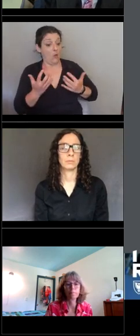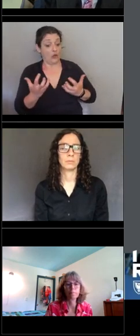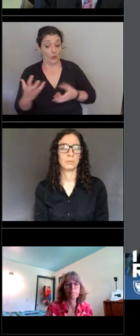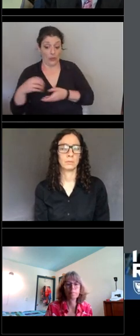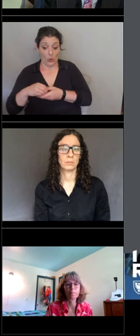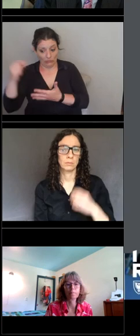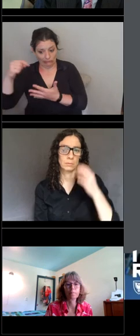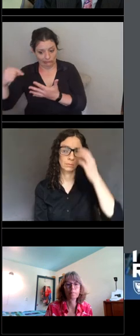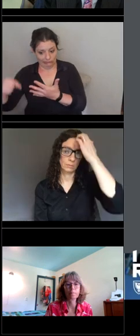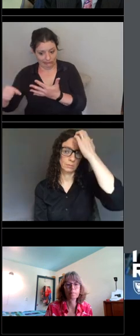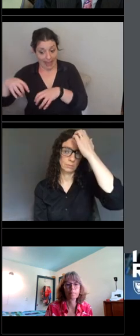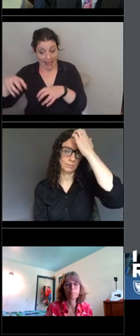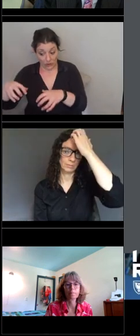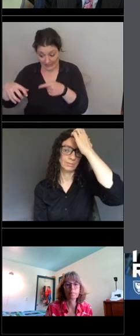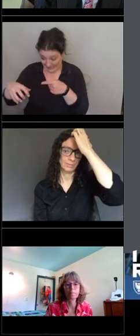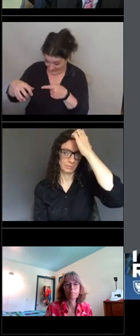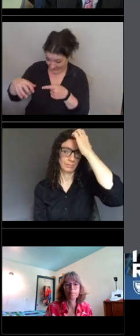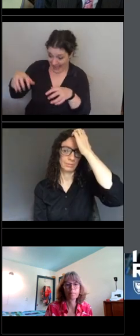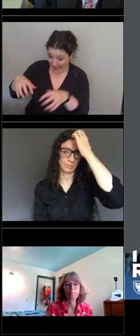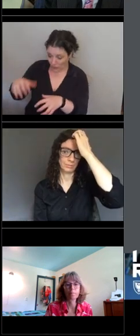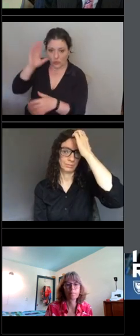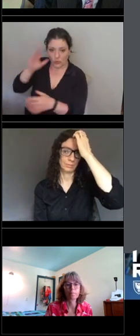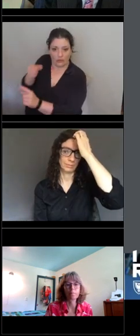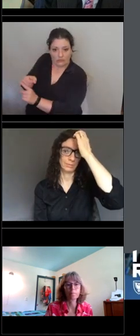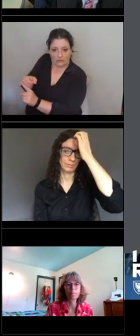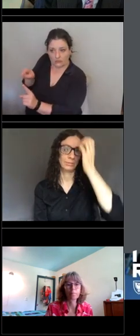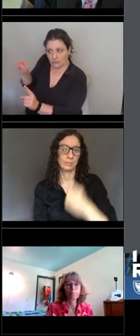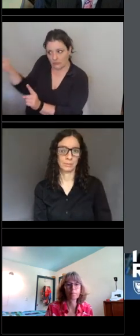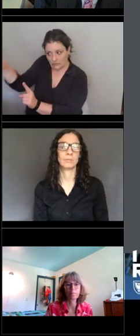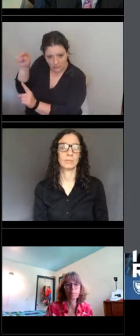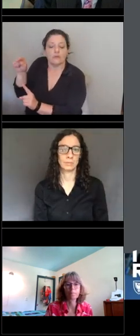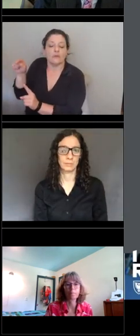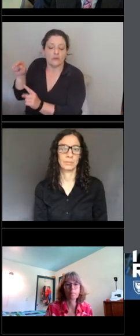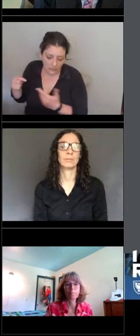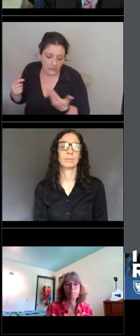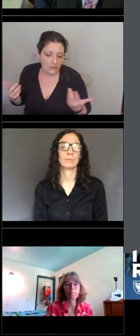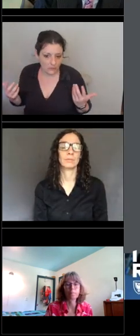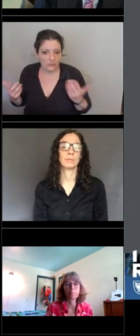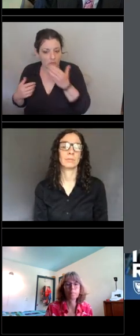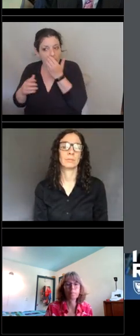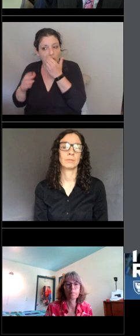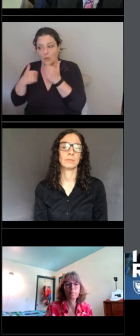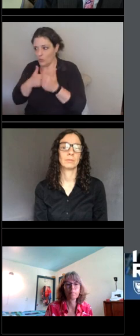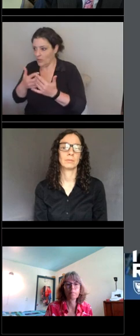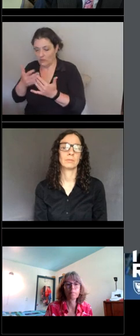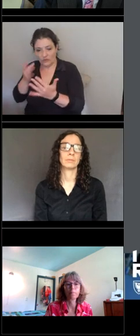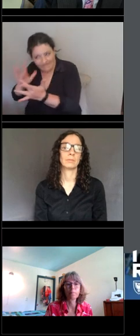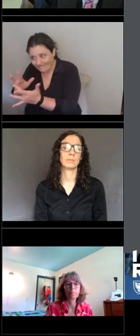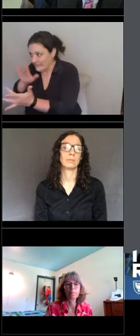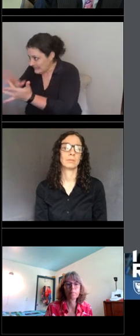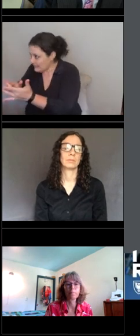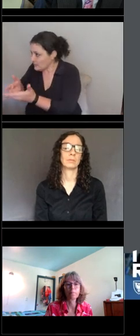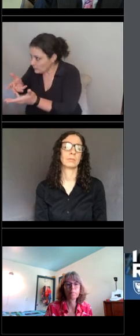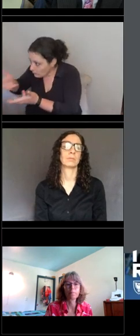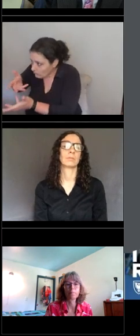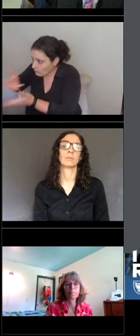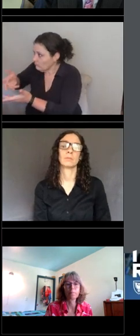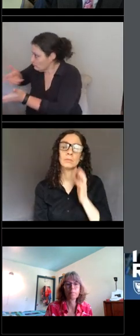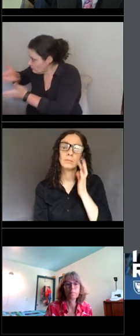were a lot of the management plans out of the US and some out of Australia that had these examples. But